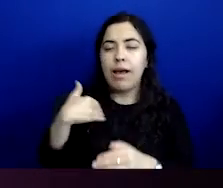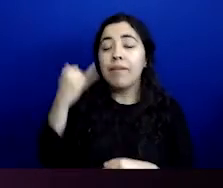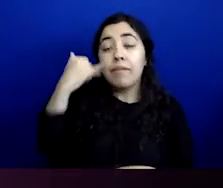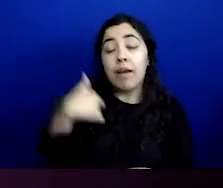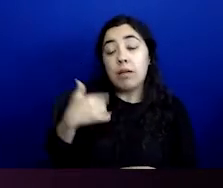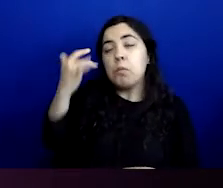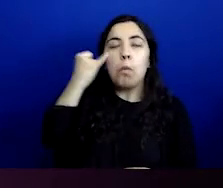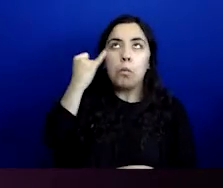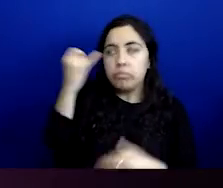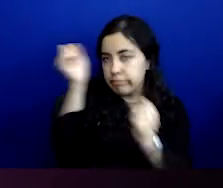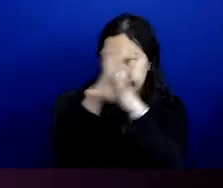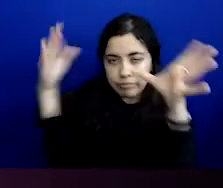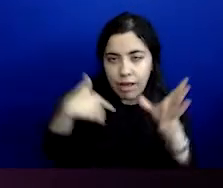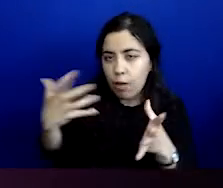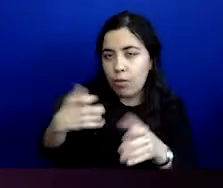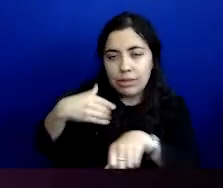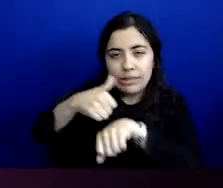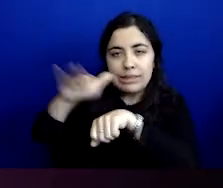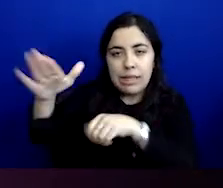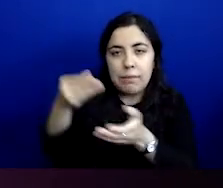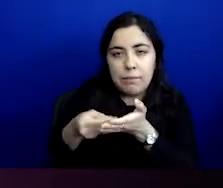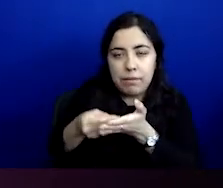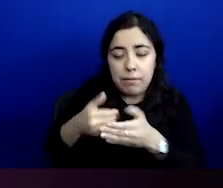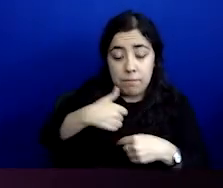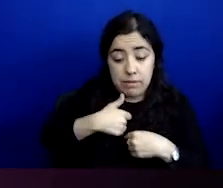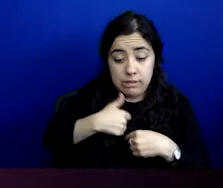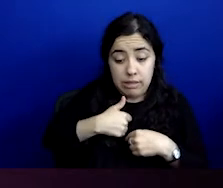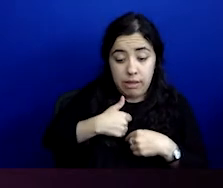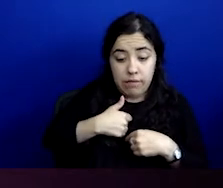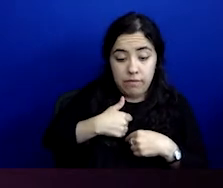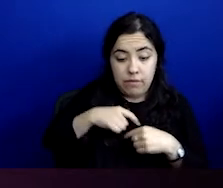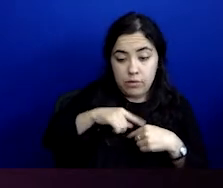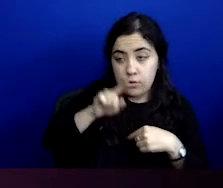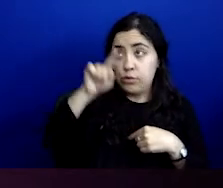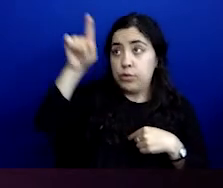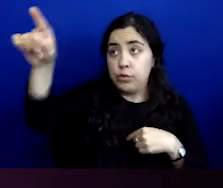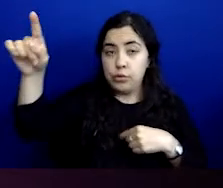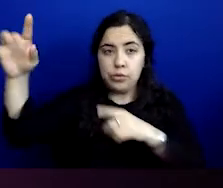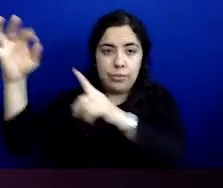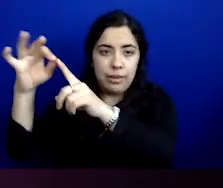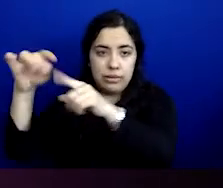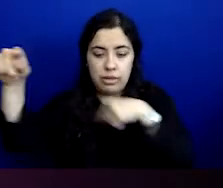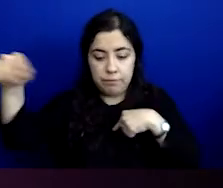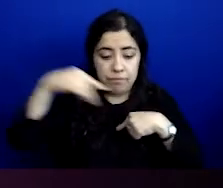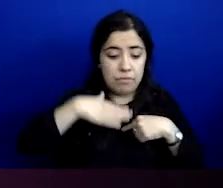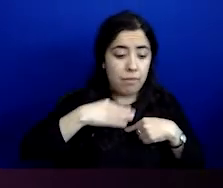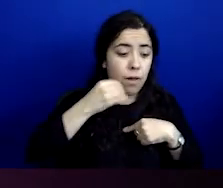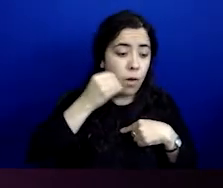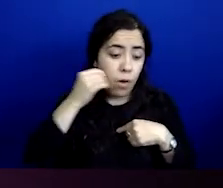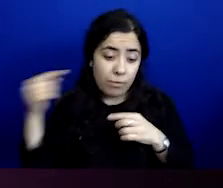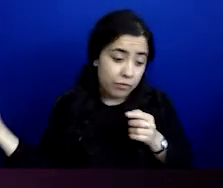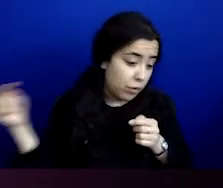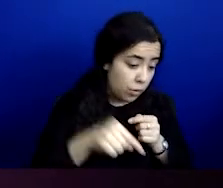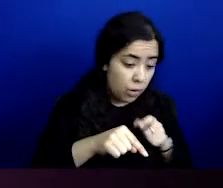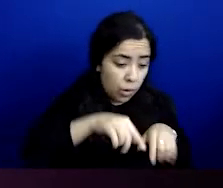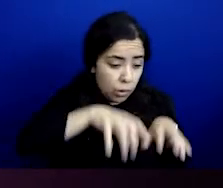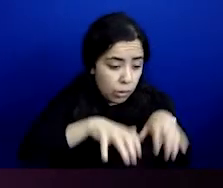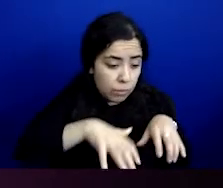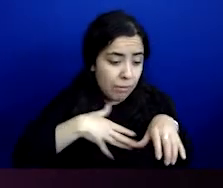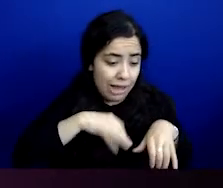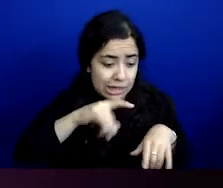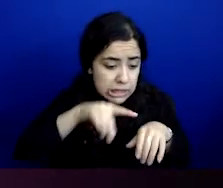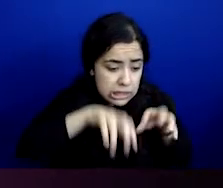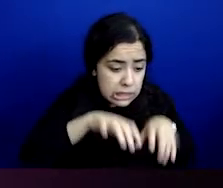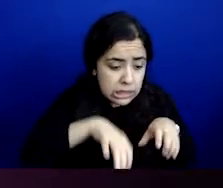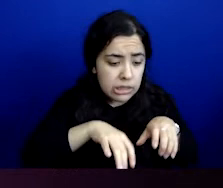payment from me to someone in Palestine, no longer do I have to go to my house, get my ID, go to